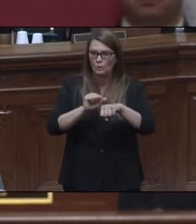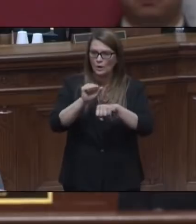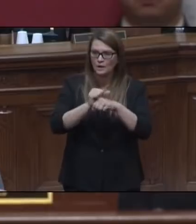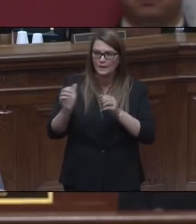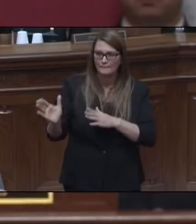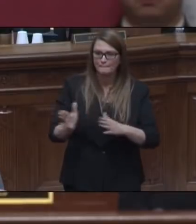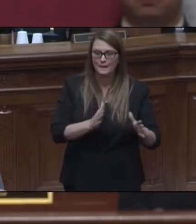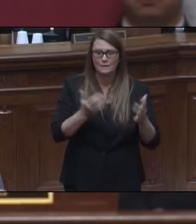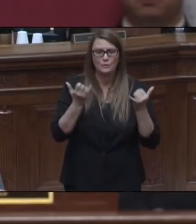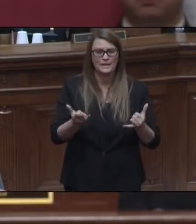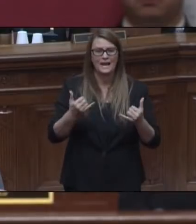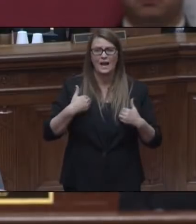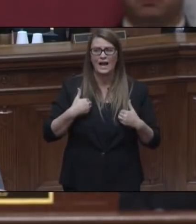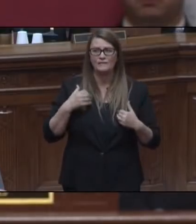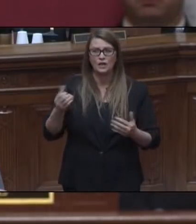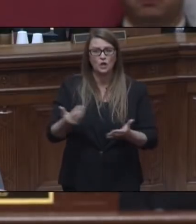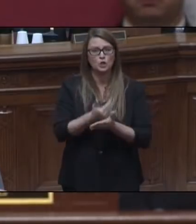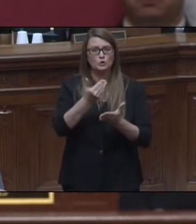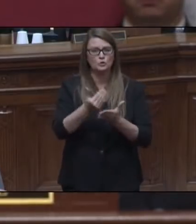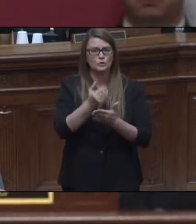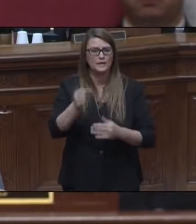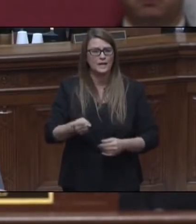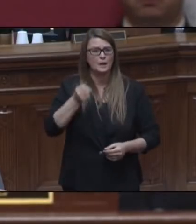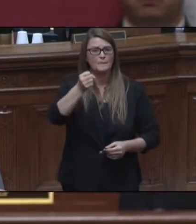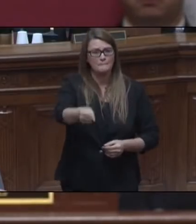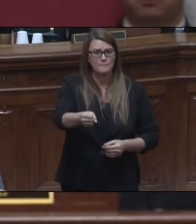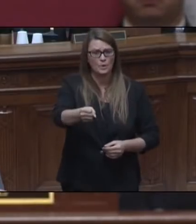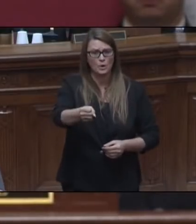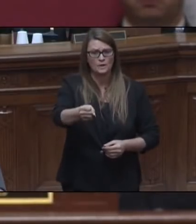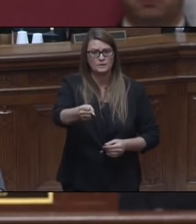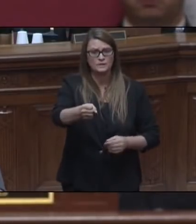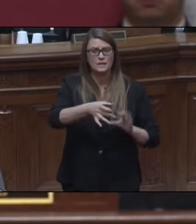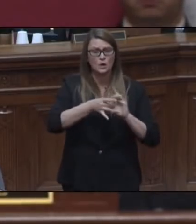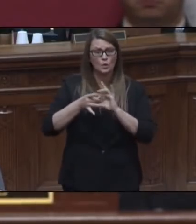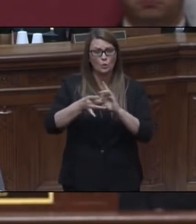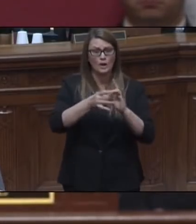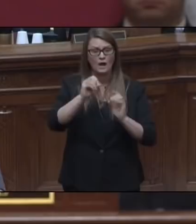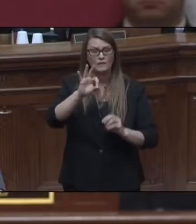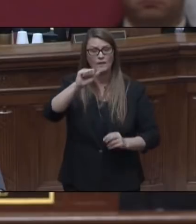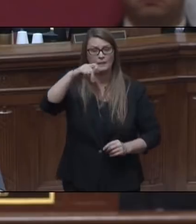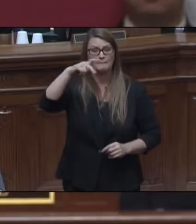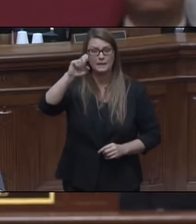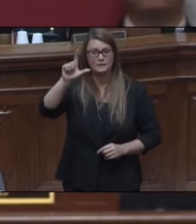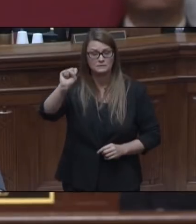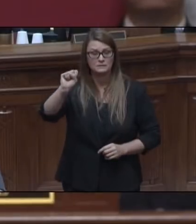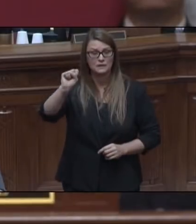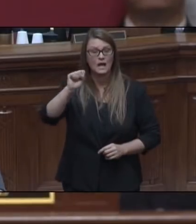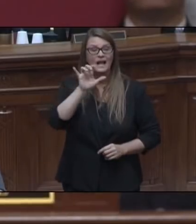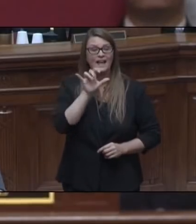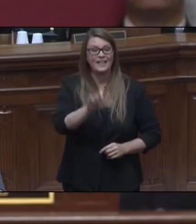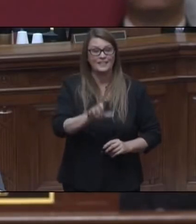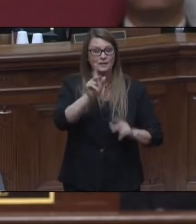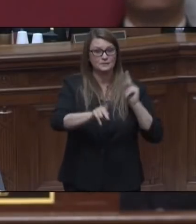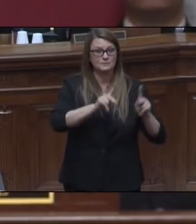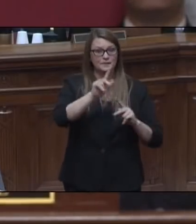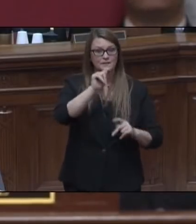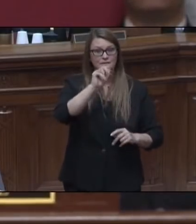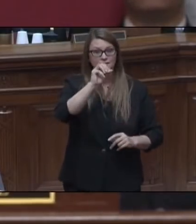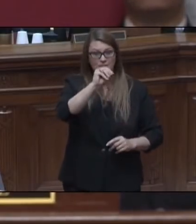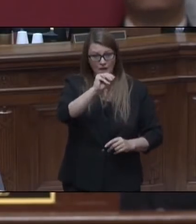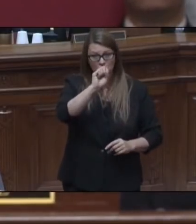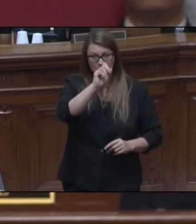now, in West Virginia, have a newly appointed Intermediate Court of Appeals. And these people are Tom